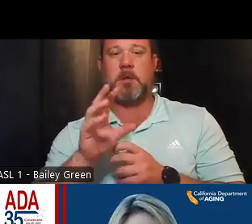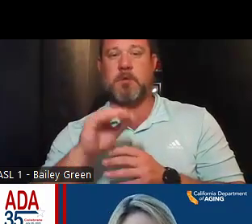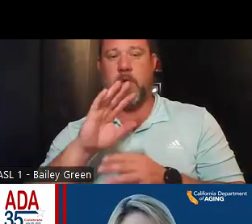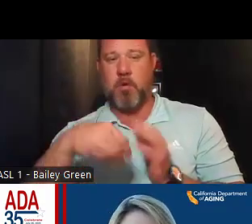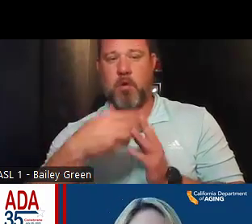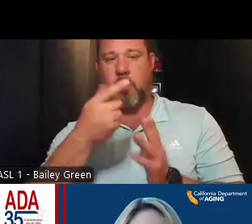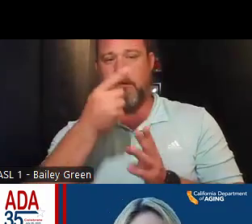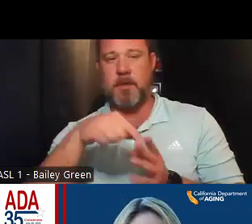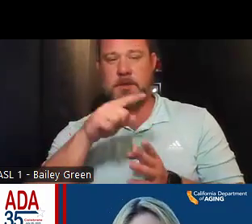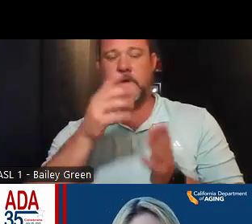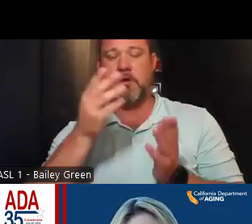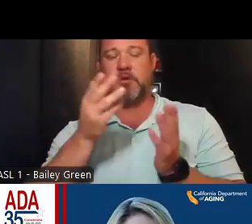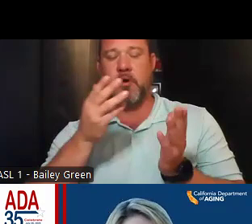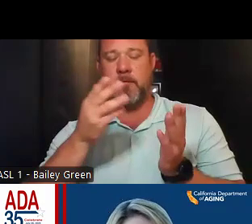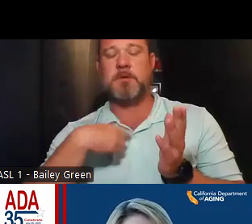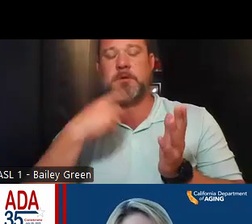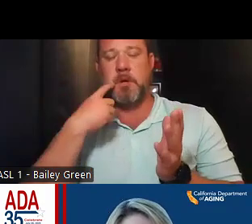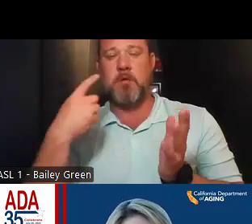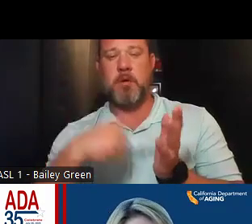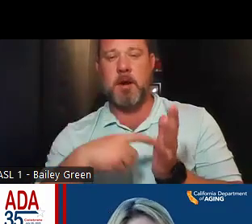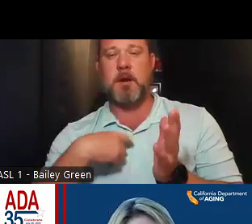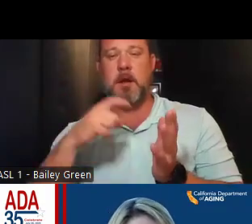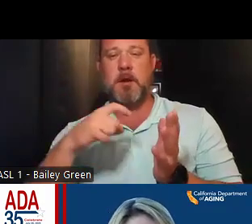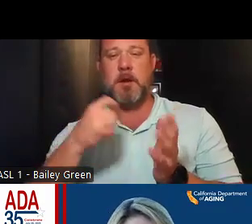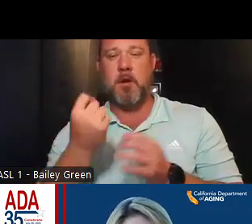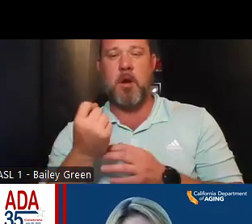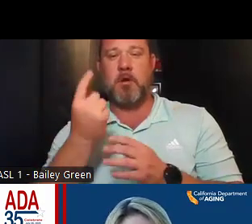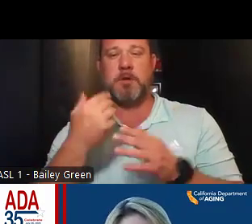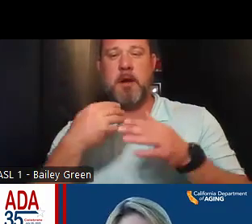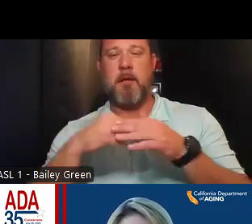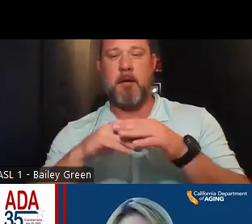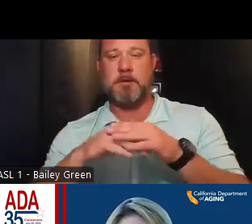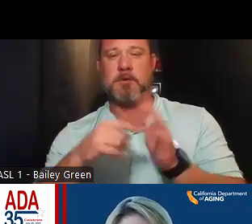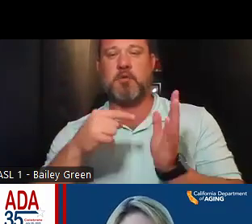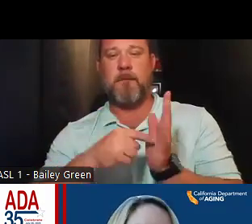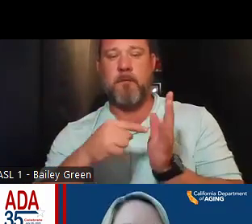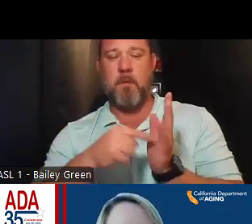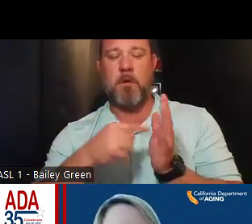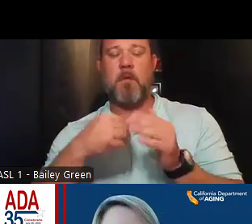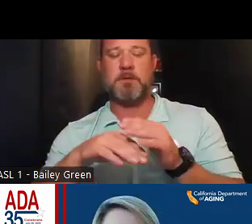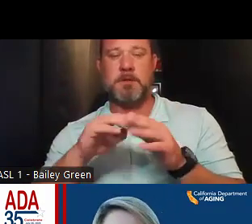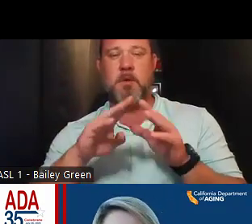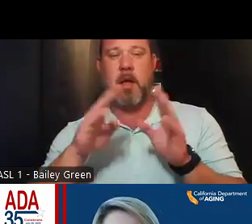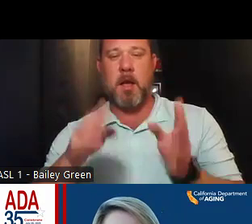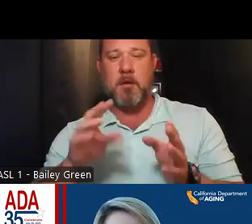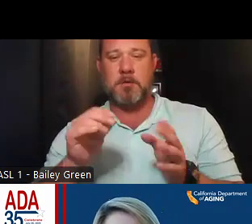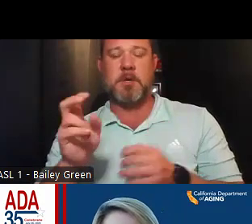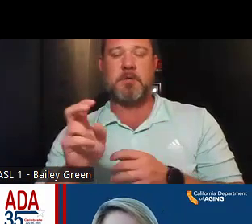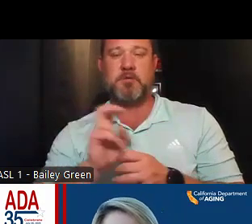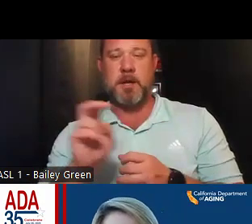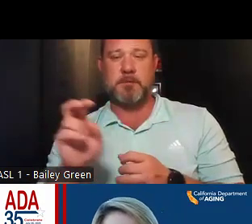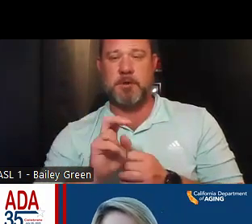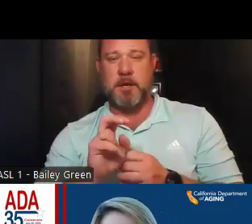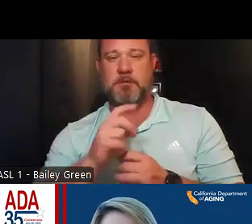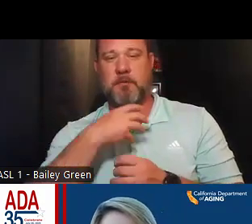these services, because we recognize that we needed to understand access to affordable, accessible housing and transportation